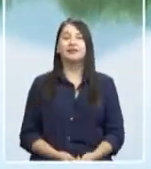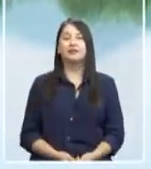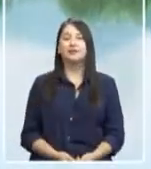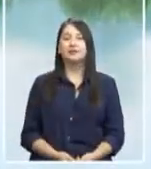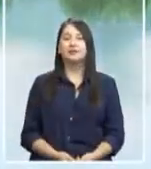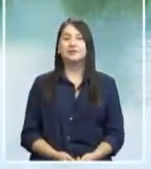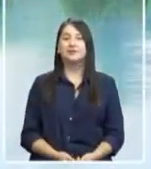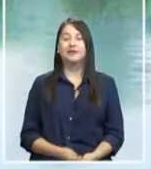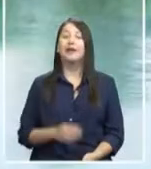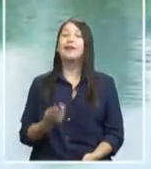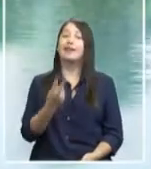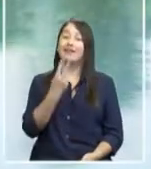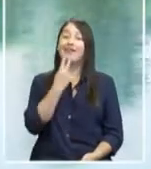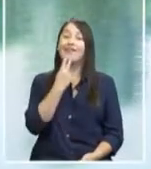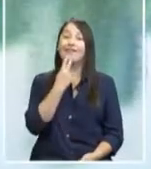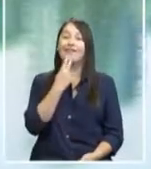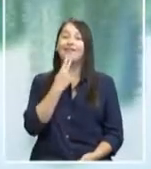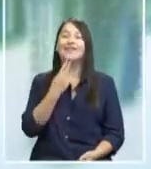safety.